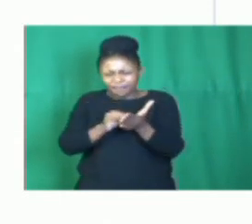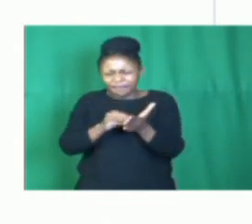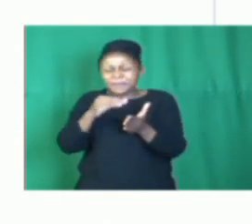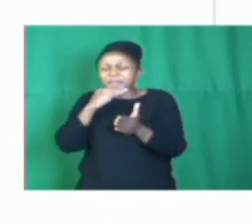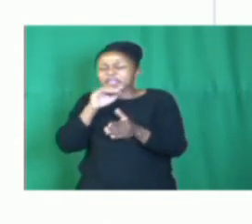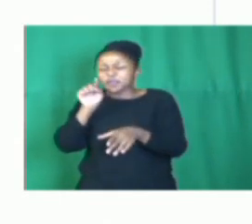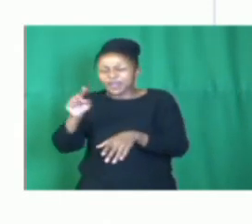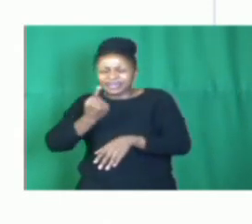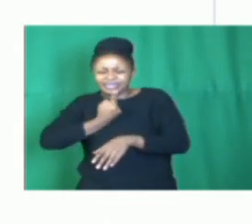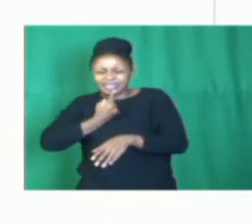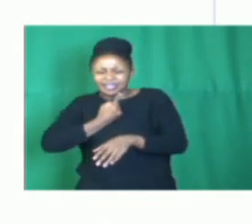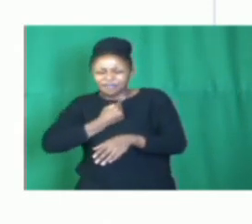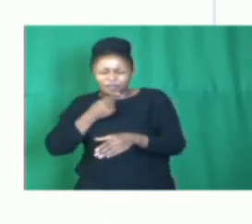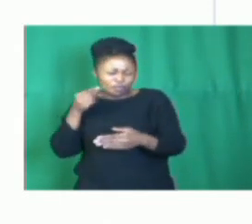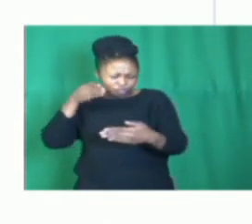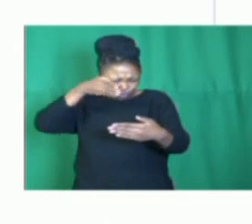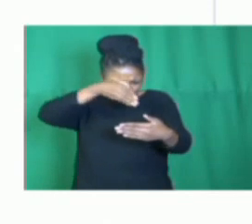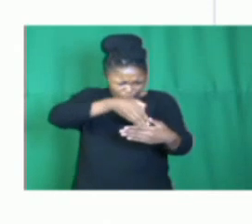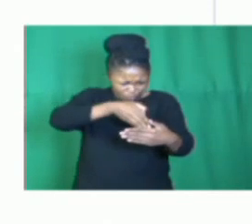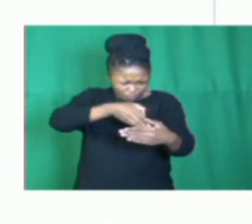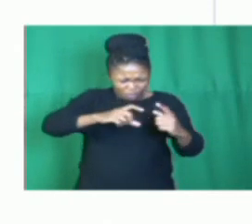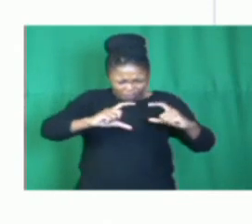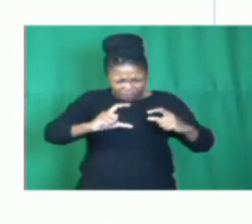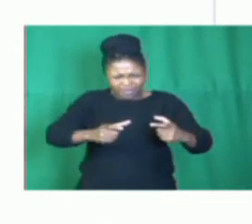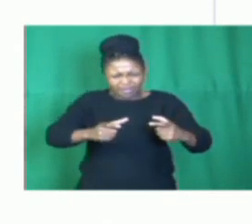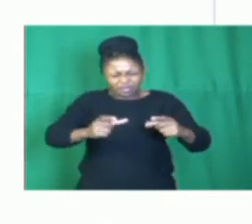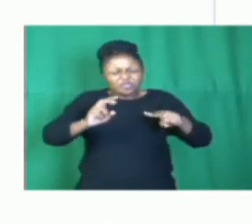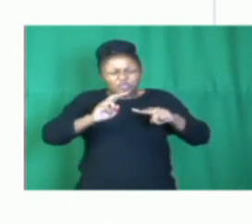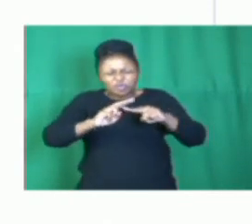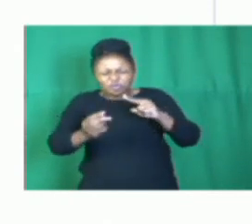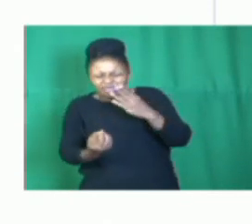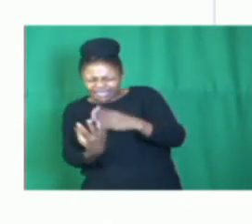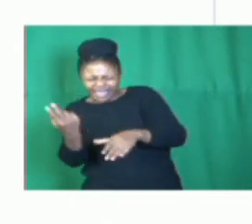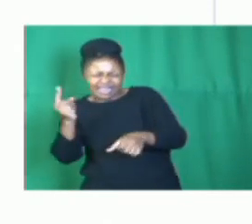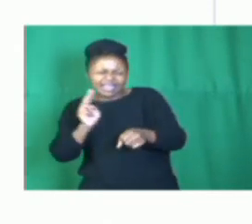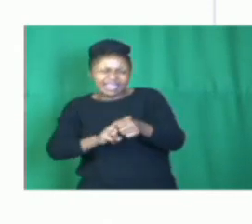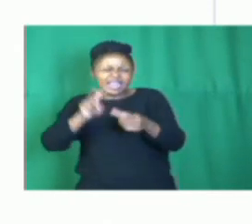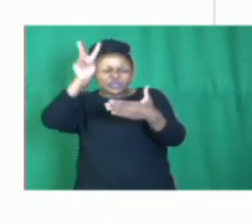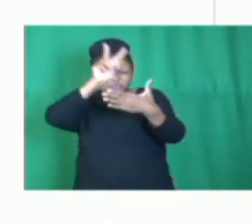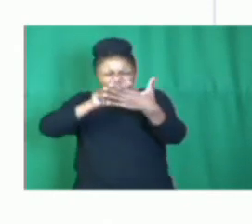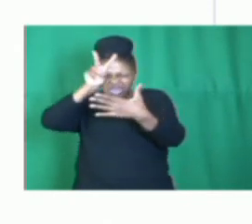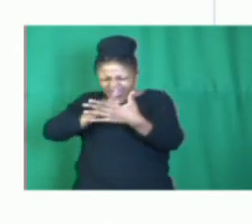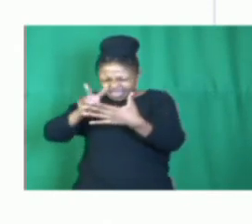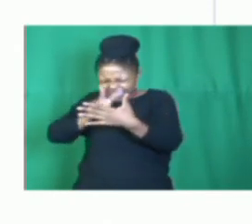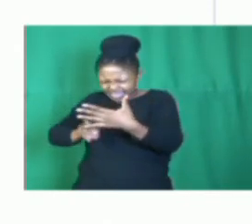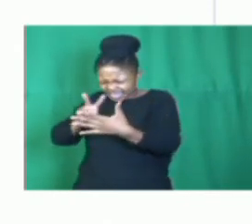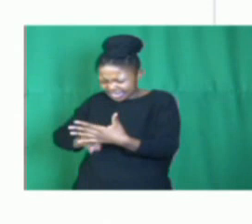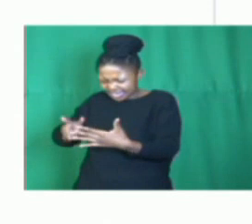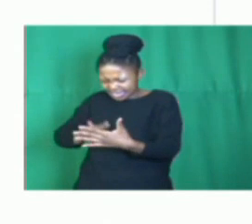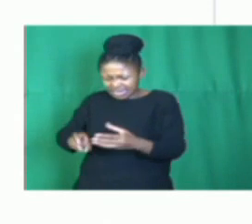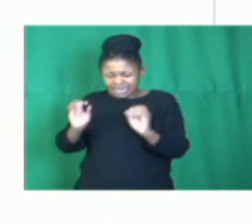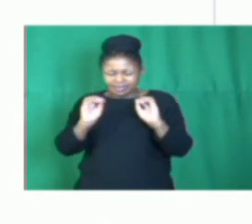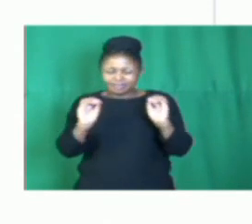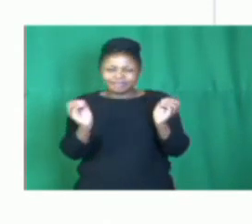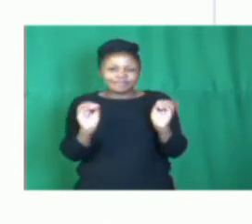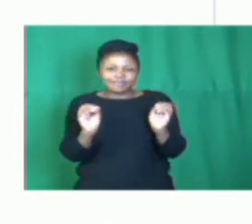that paragraph instead of going back and reading the whole text, my dear learner. Say, for example, the passage